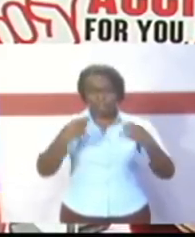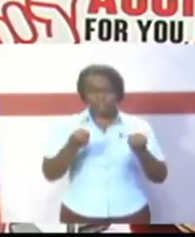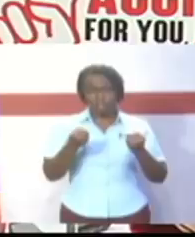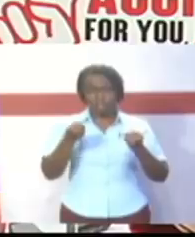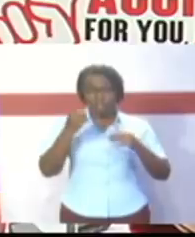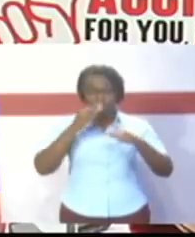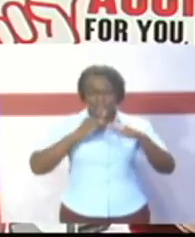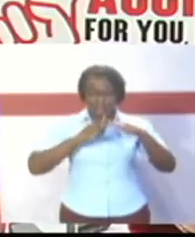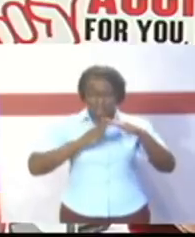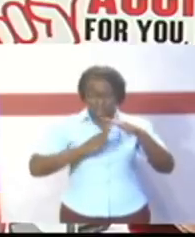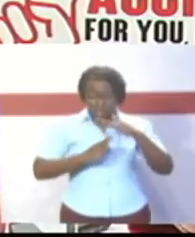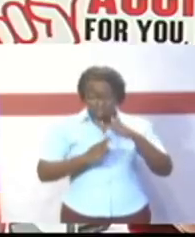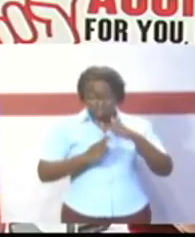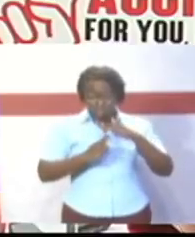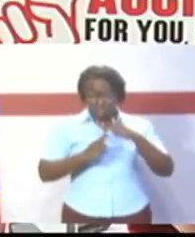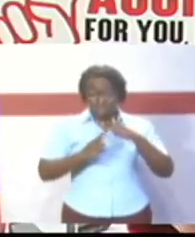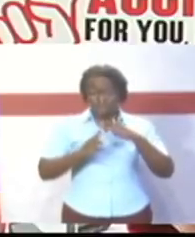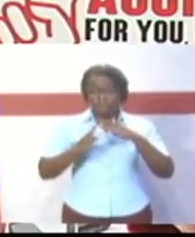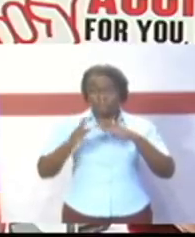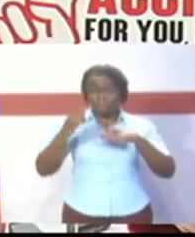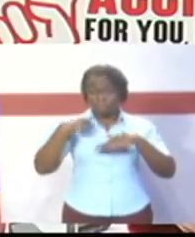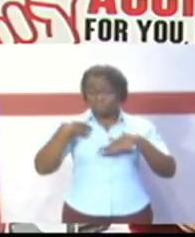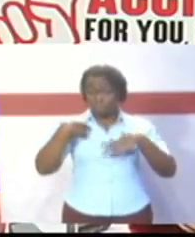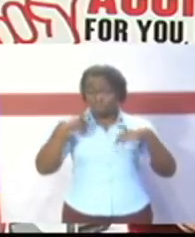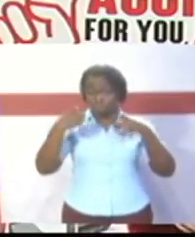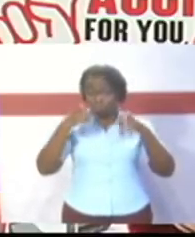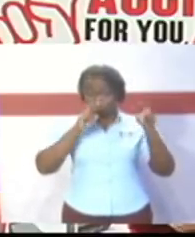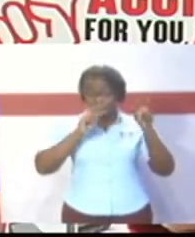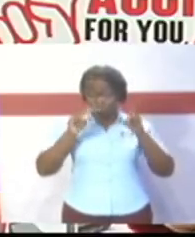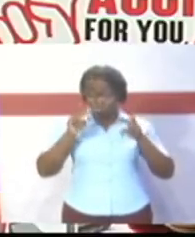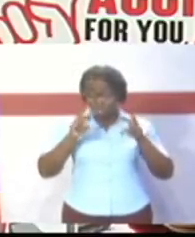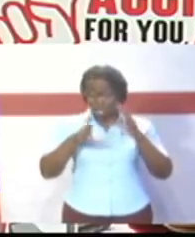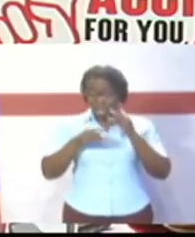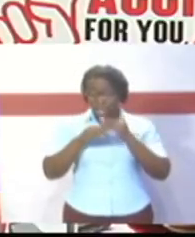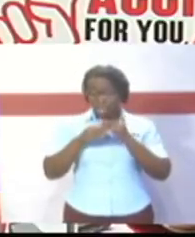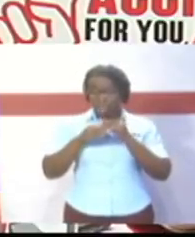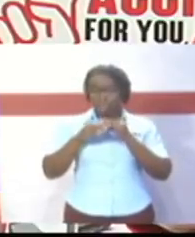the directorship of both myself and Ms. Patty Ann Williams.